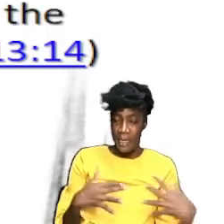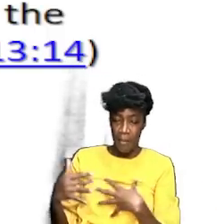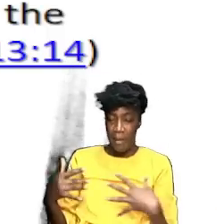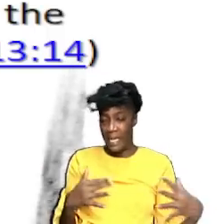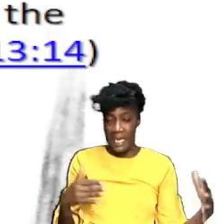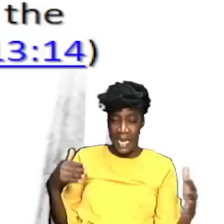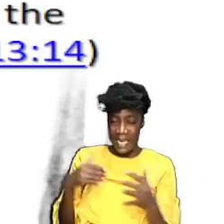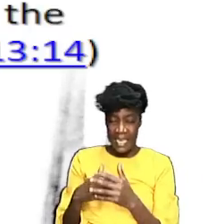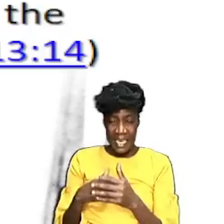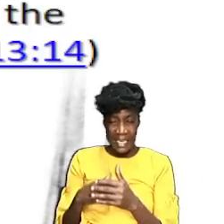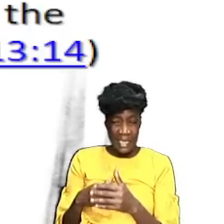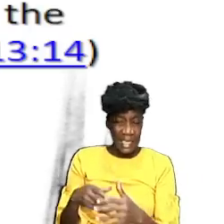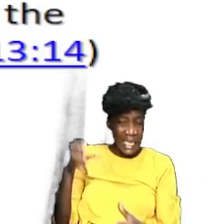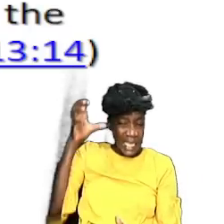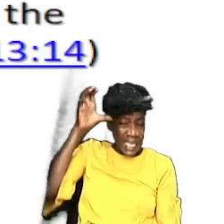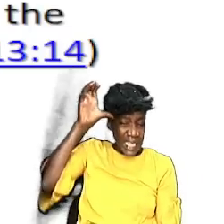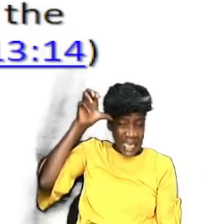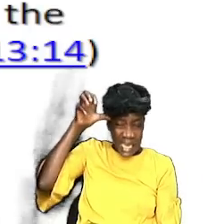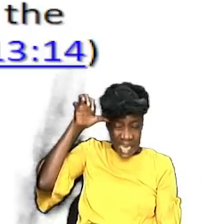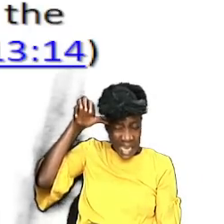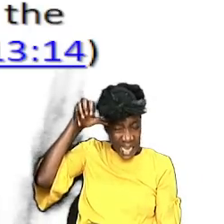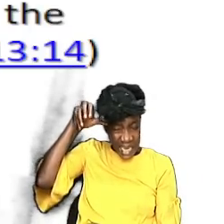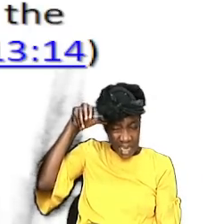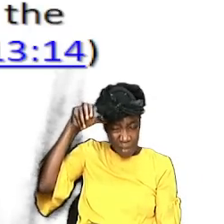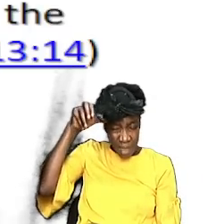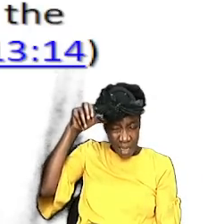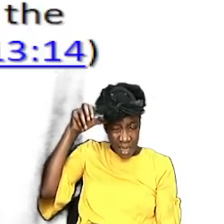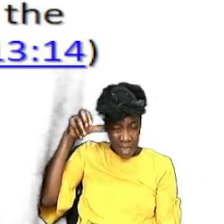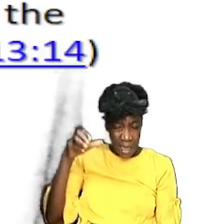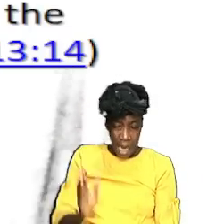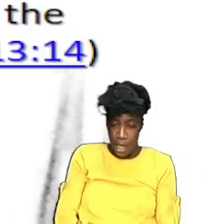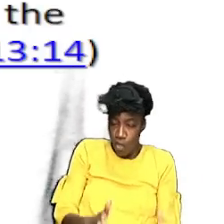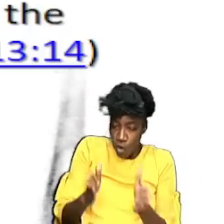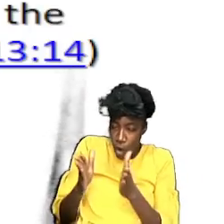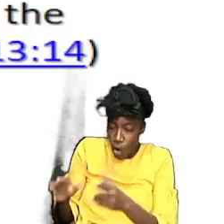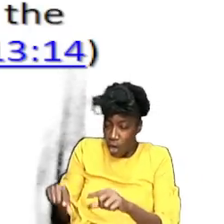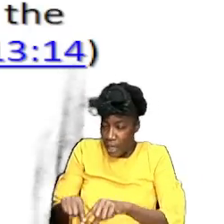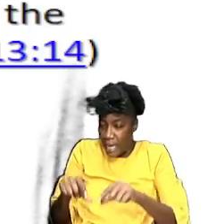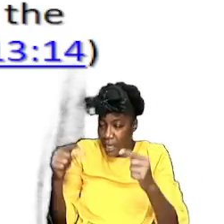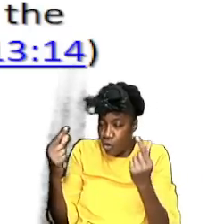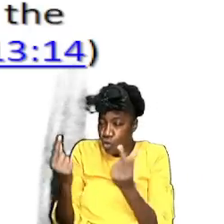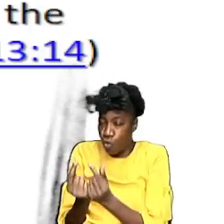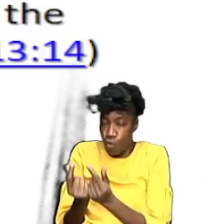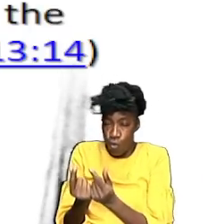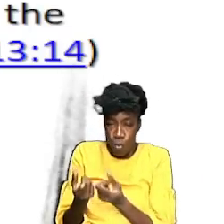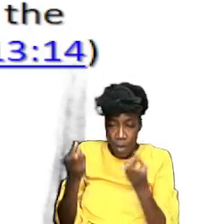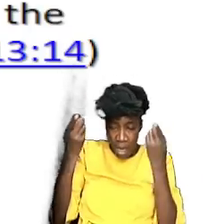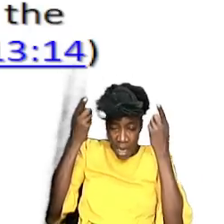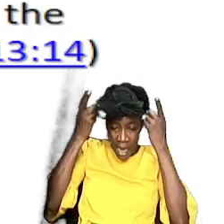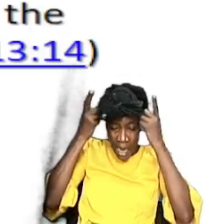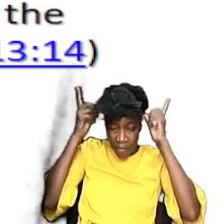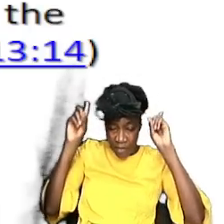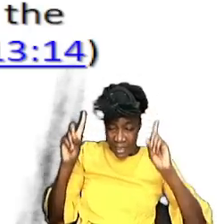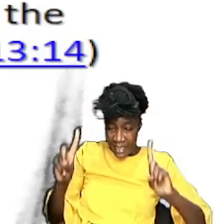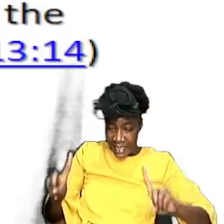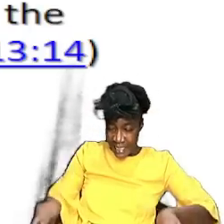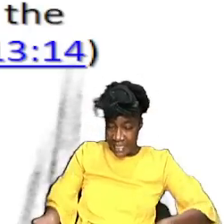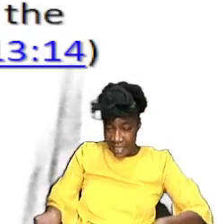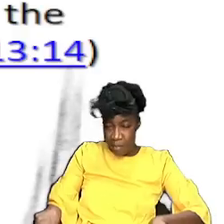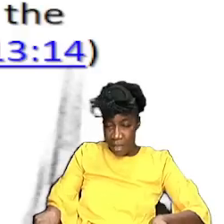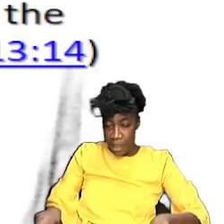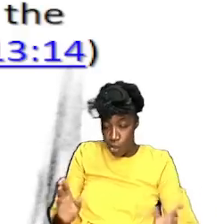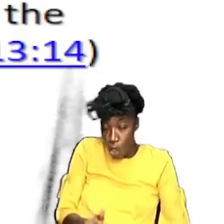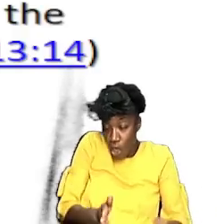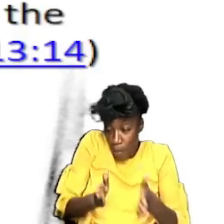Satan and his organized group of demons. And I like the fact that I said a while ago, it's